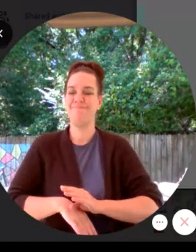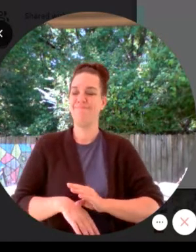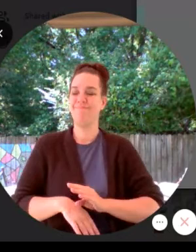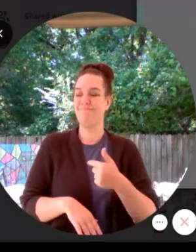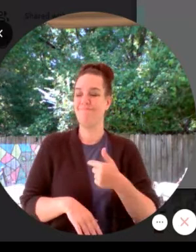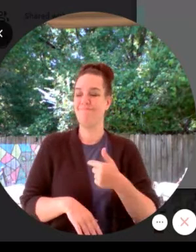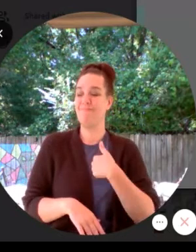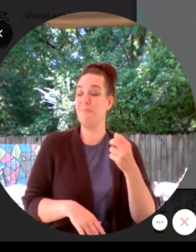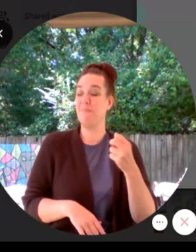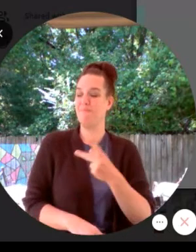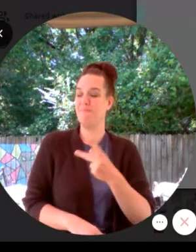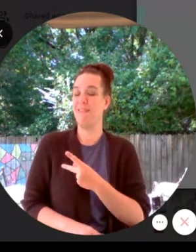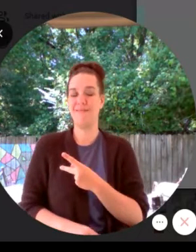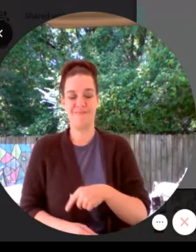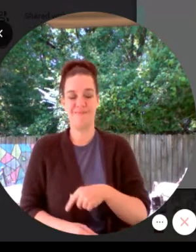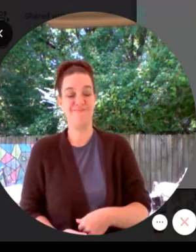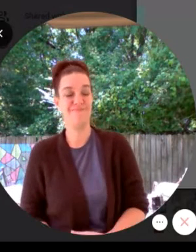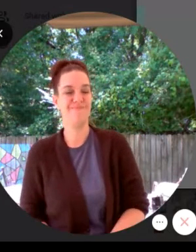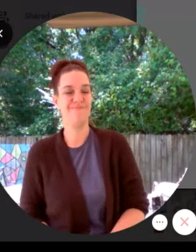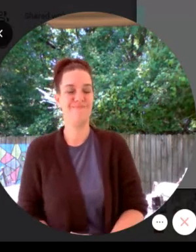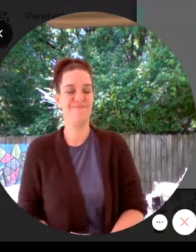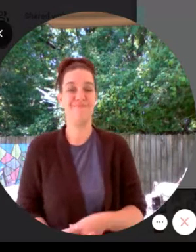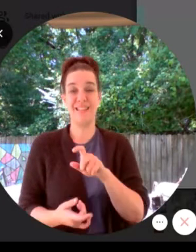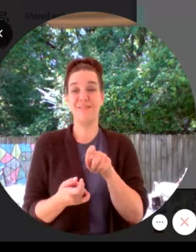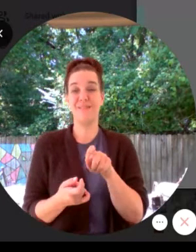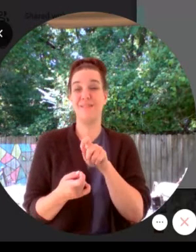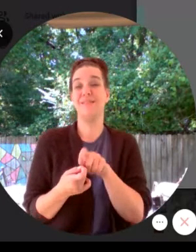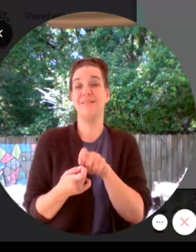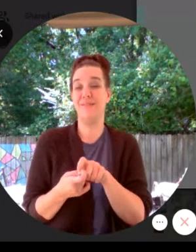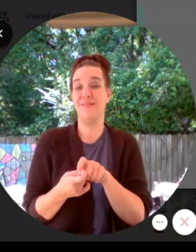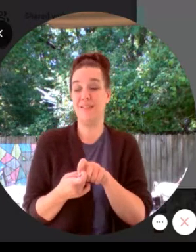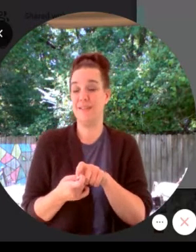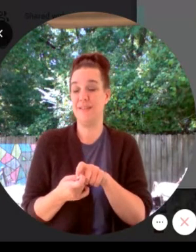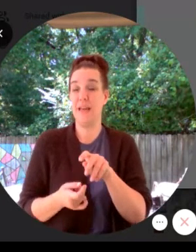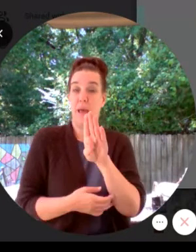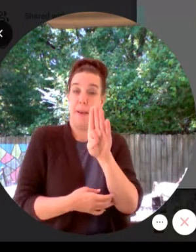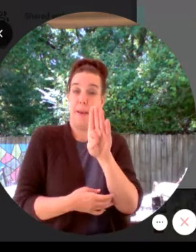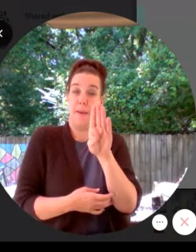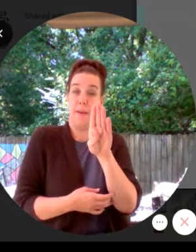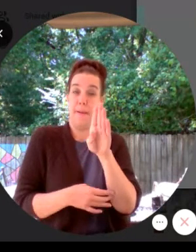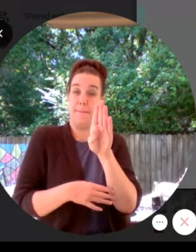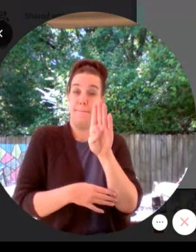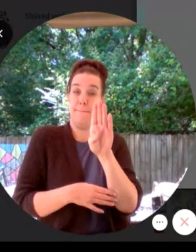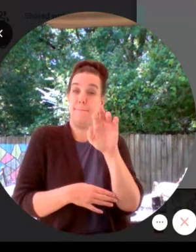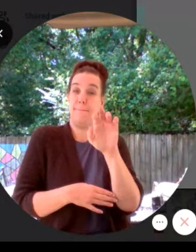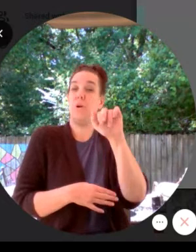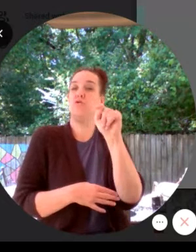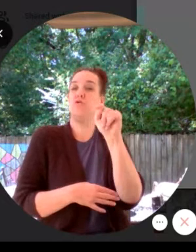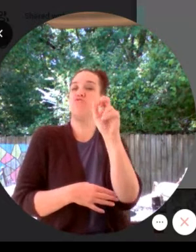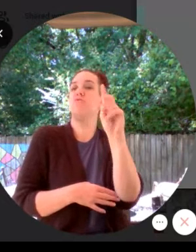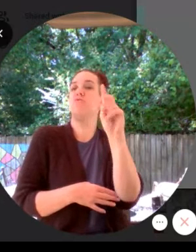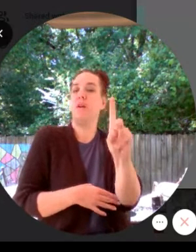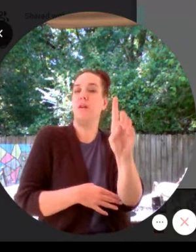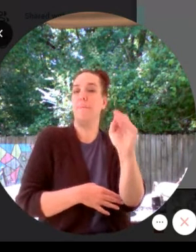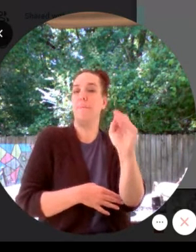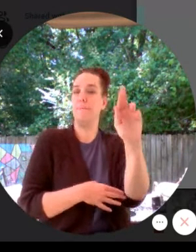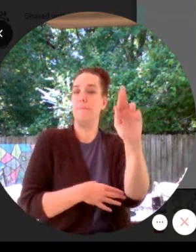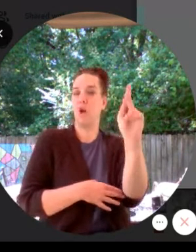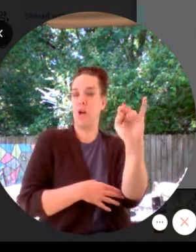said to himself. Specifically, Bertrand Barkin, he said.